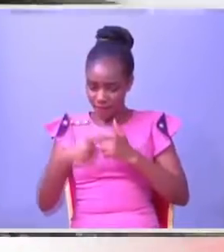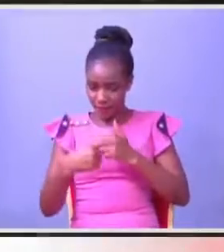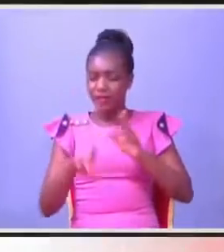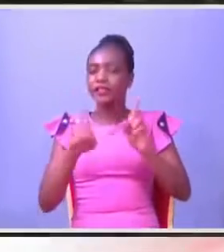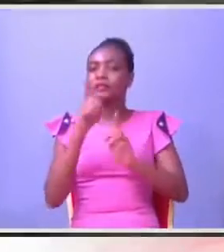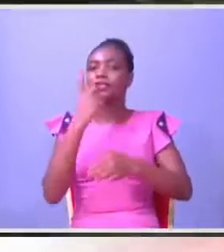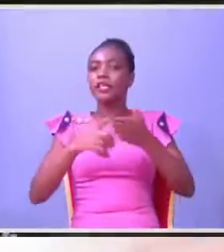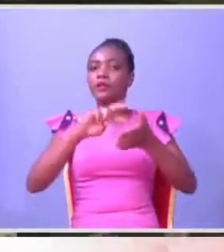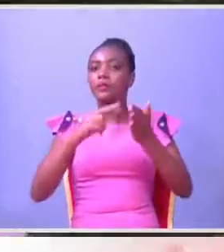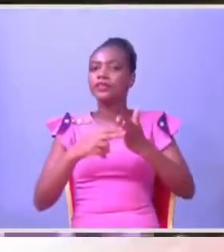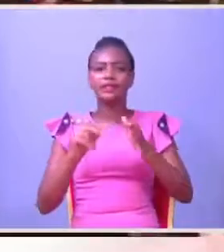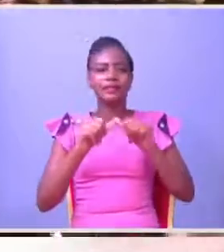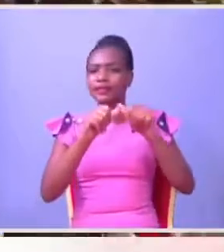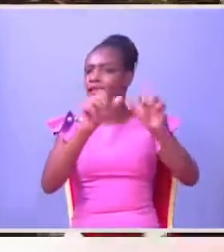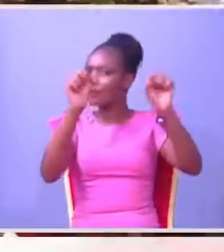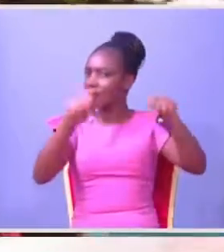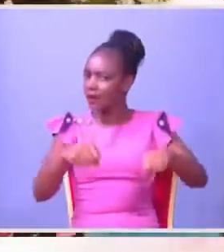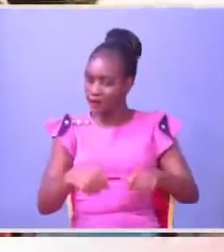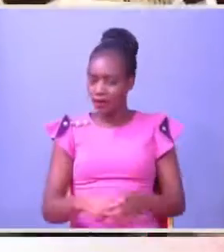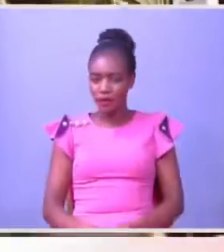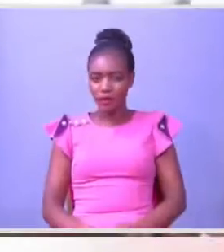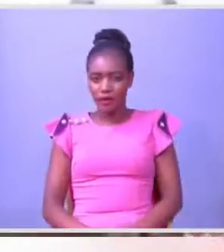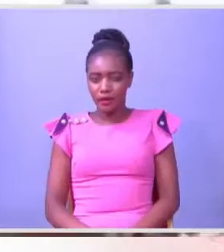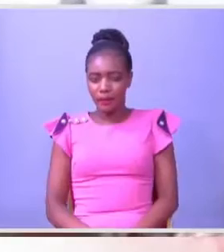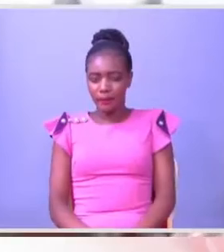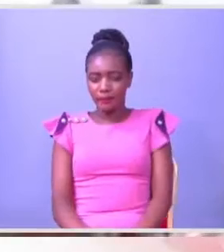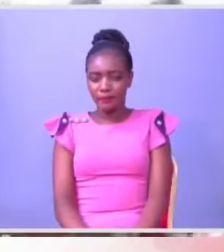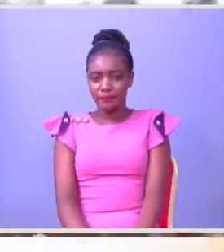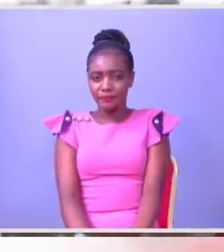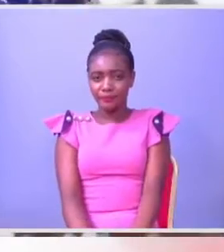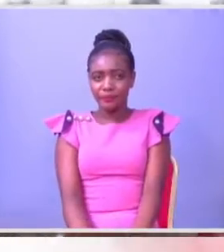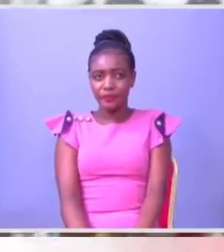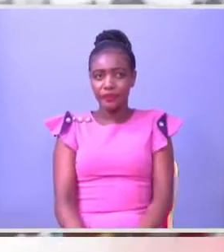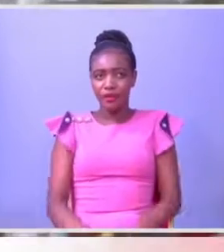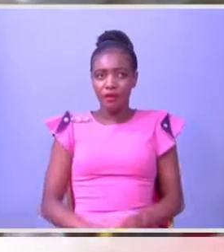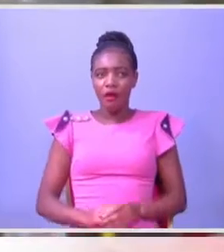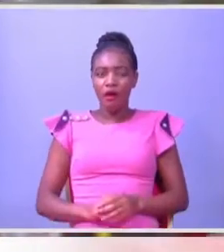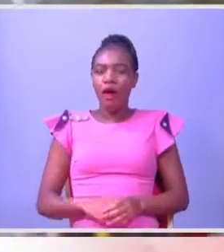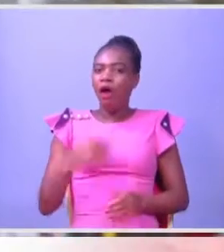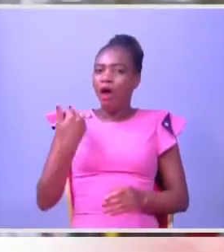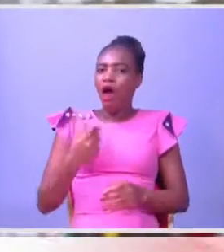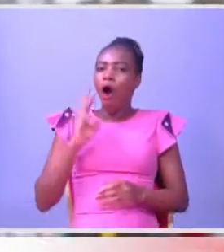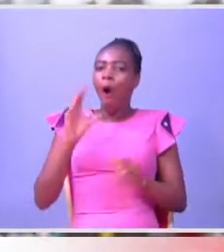the project is sustainable. Kila mwezi, utapata shilingi elfu sita.